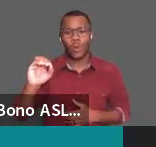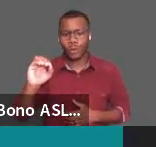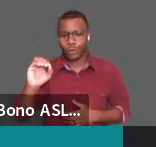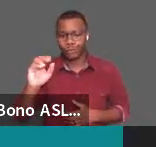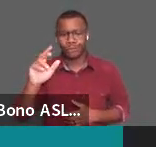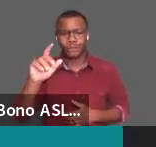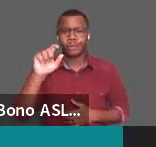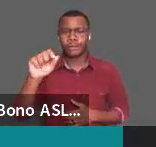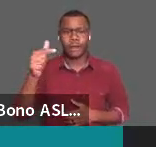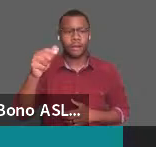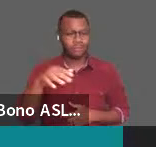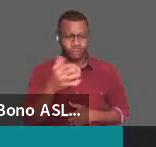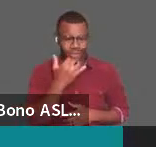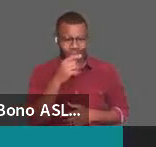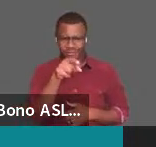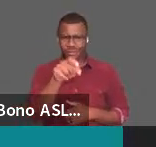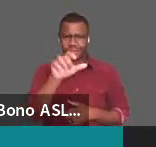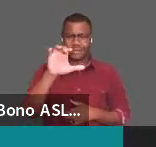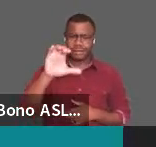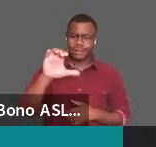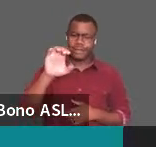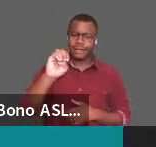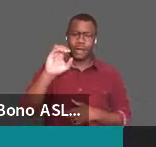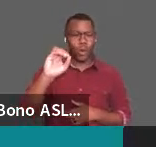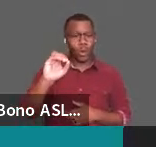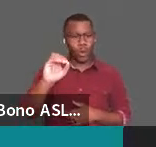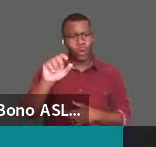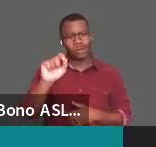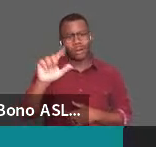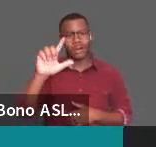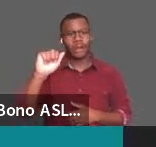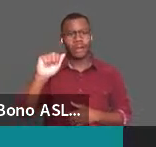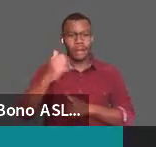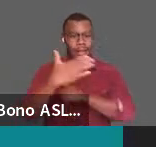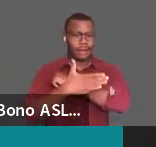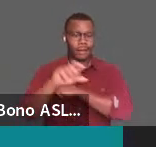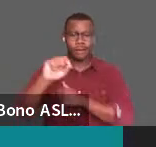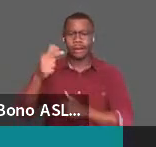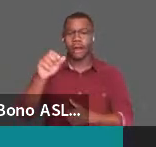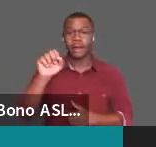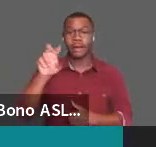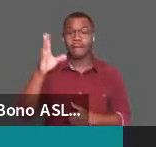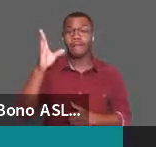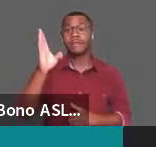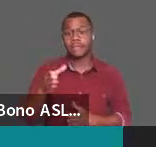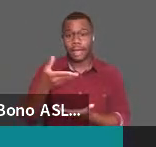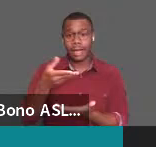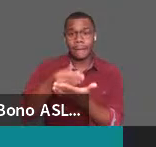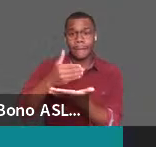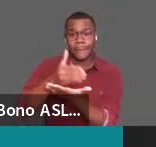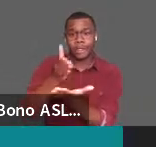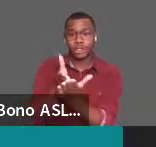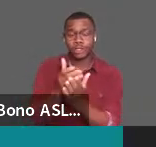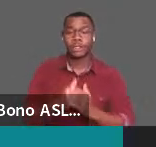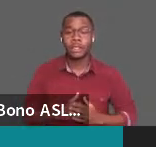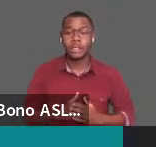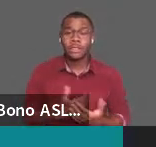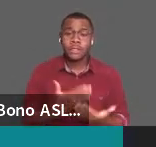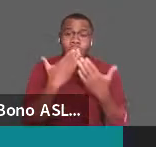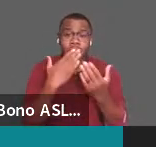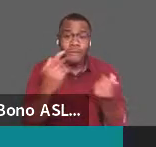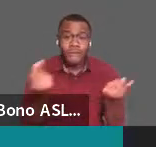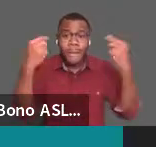ceo.lacounty.gov/budget. Again, thank you all so much for taking the time to meet with us, and you all have a wonderful rest of the evening.